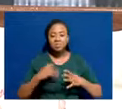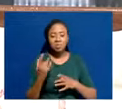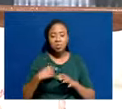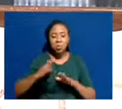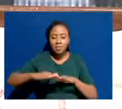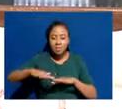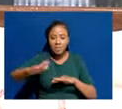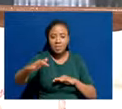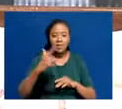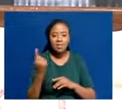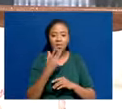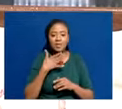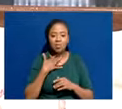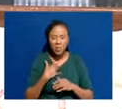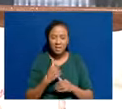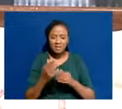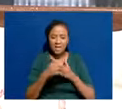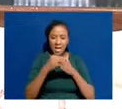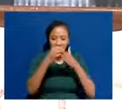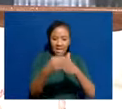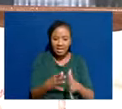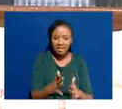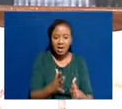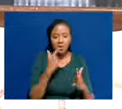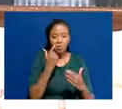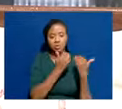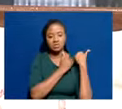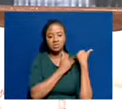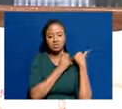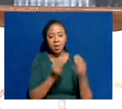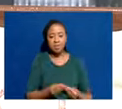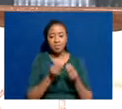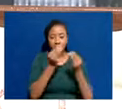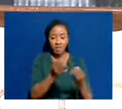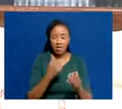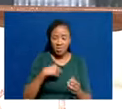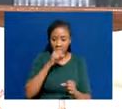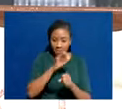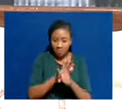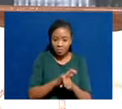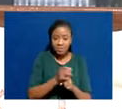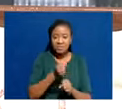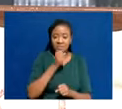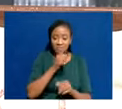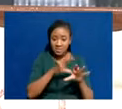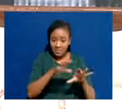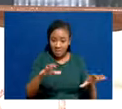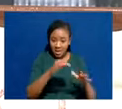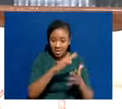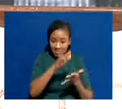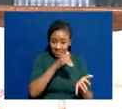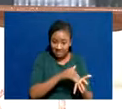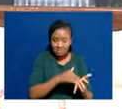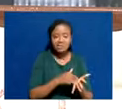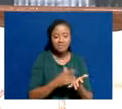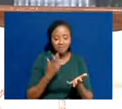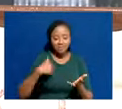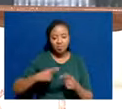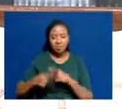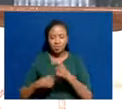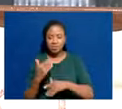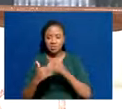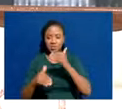responsive leadership that provides for them. We promised 20 markets. We are building the 20 markets in Nairobi. And I'm very happy.